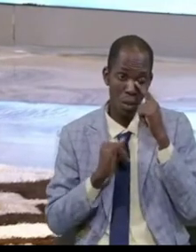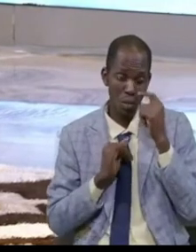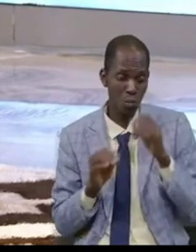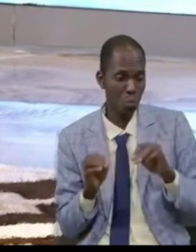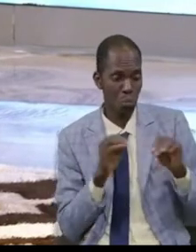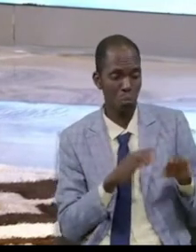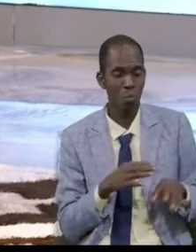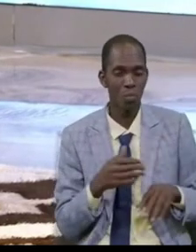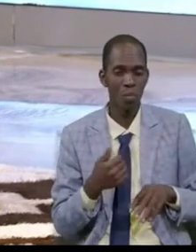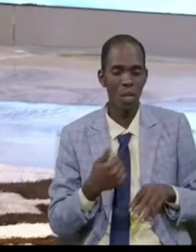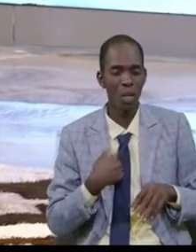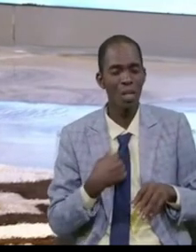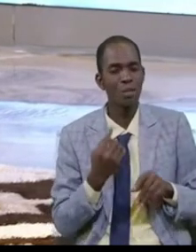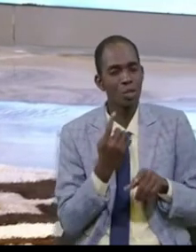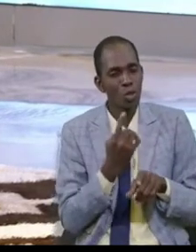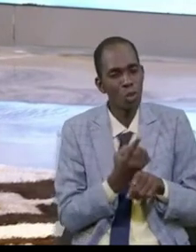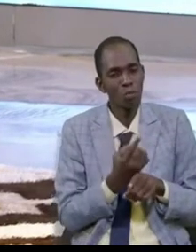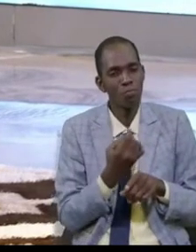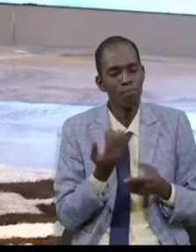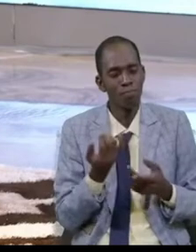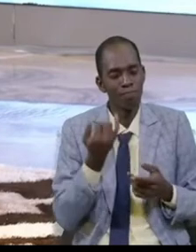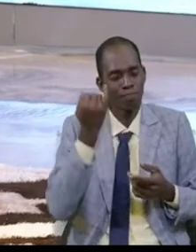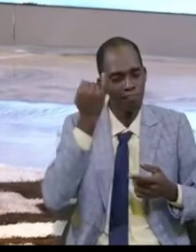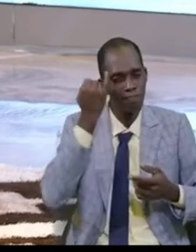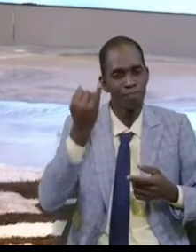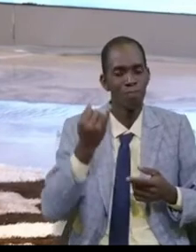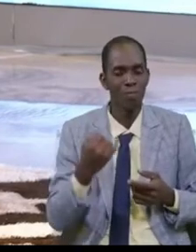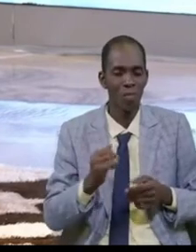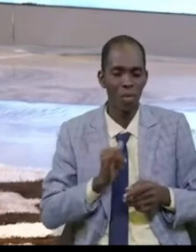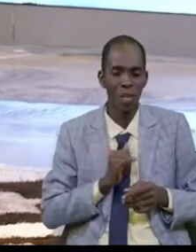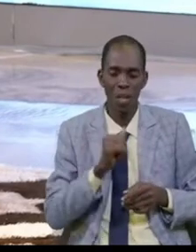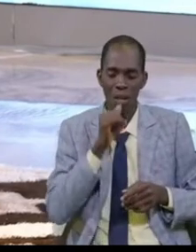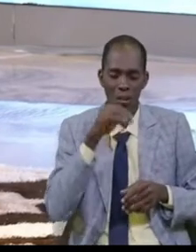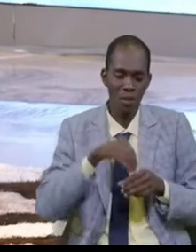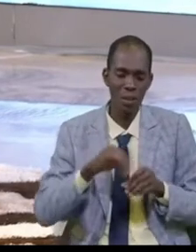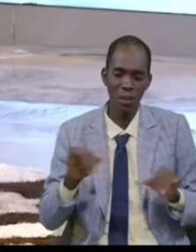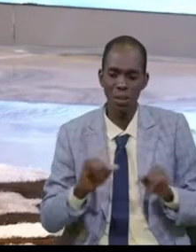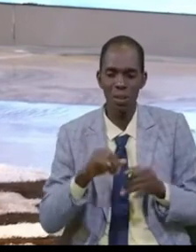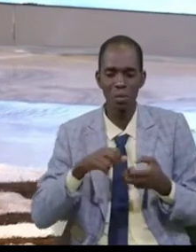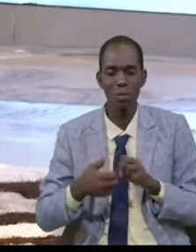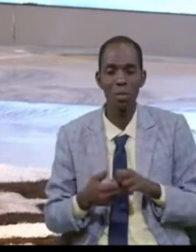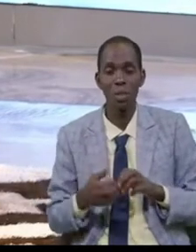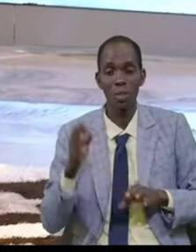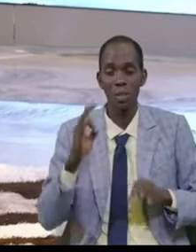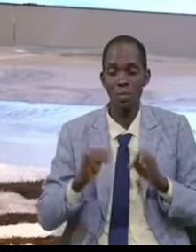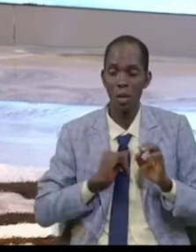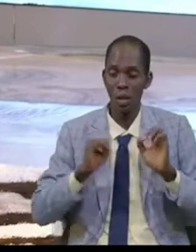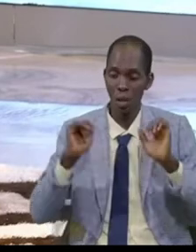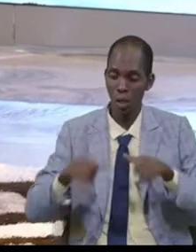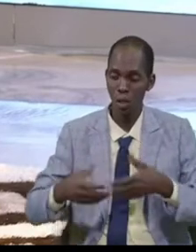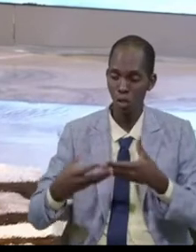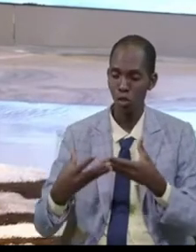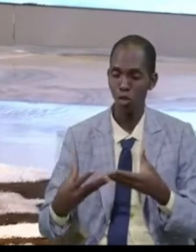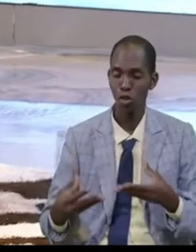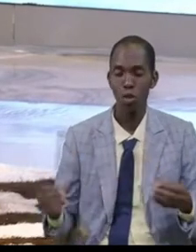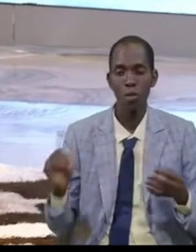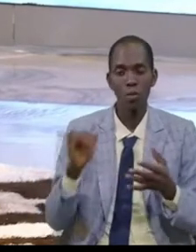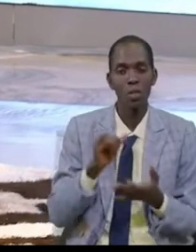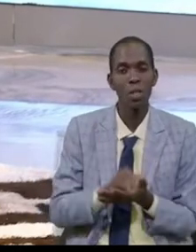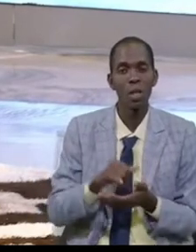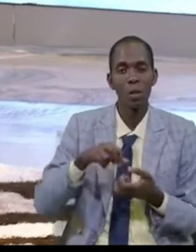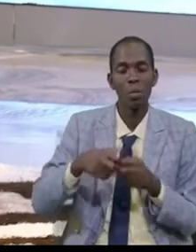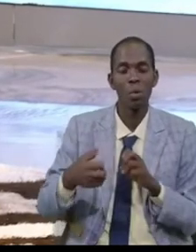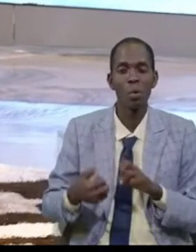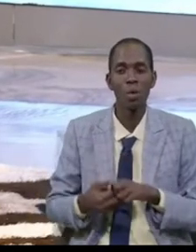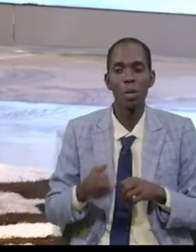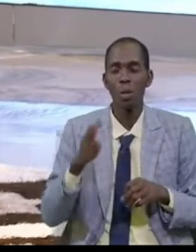myself in his shoes, in her shoes. And then if I can solve that problem in identifying